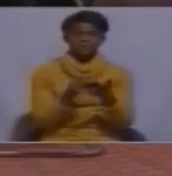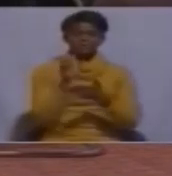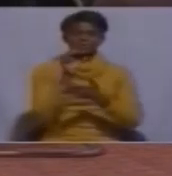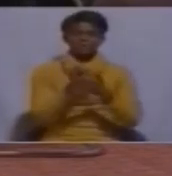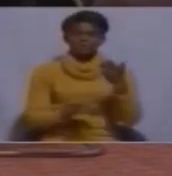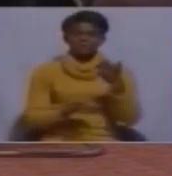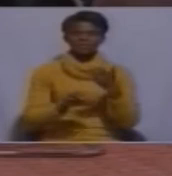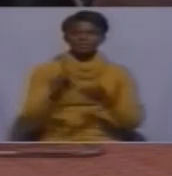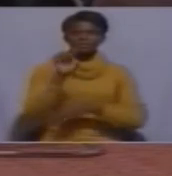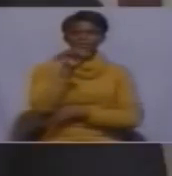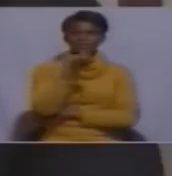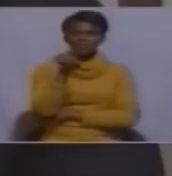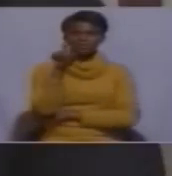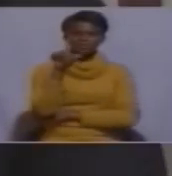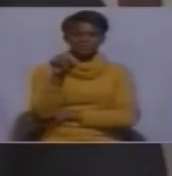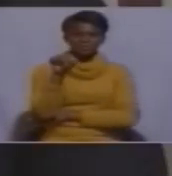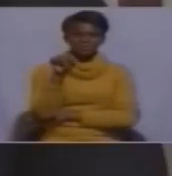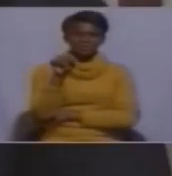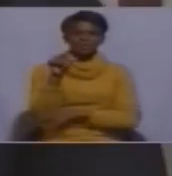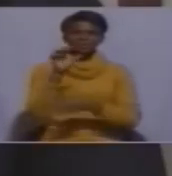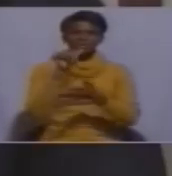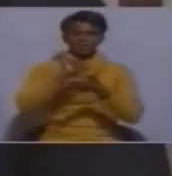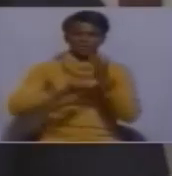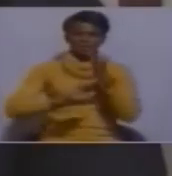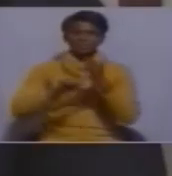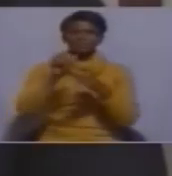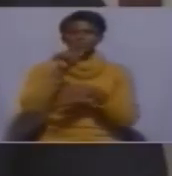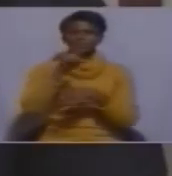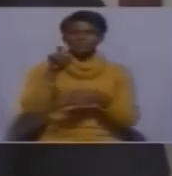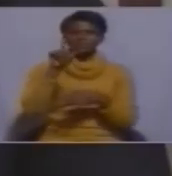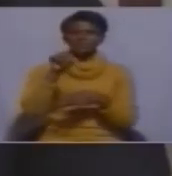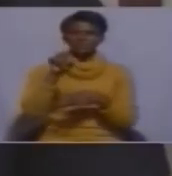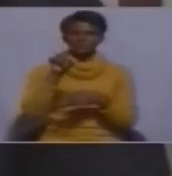clause 120, sorry, Article 120.